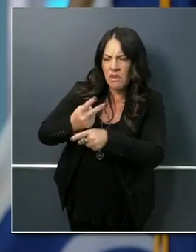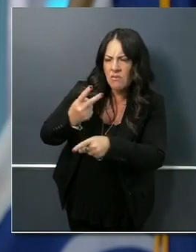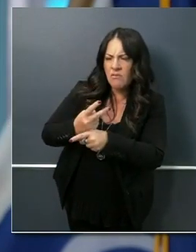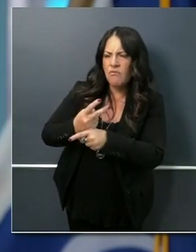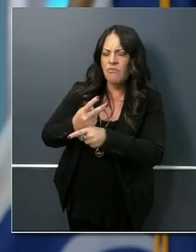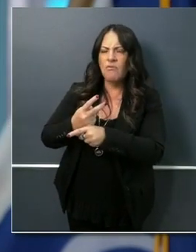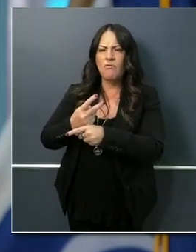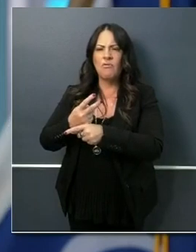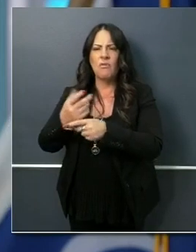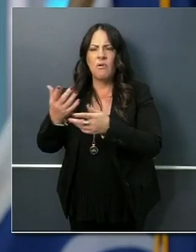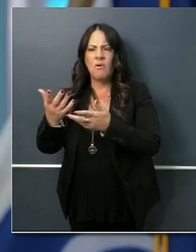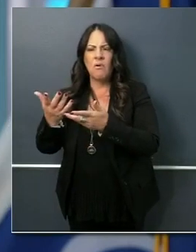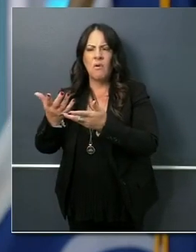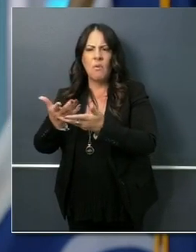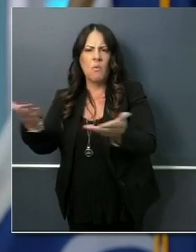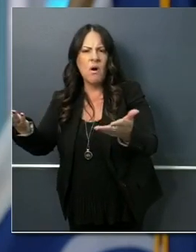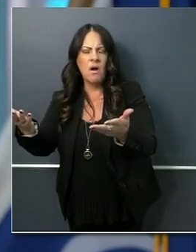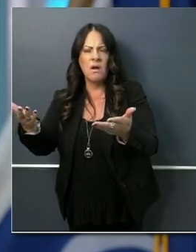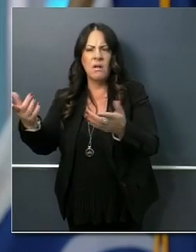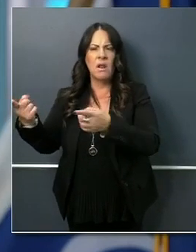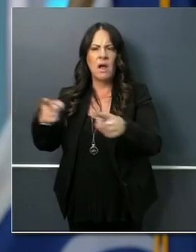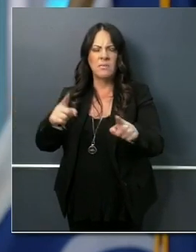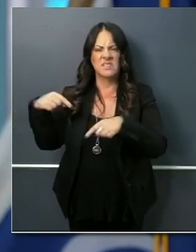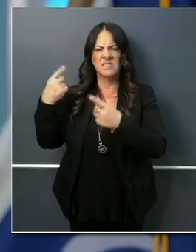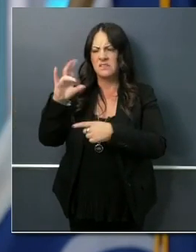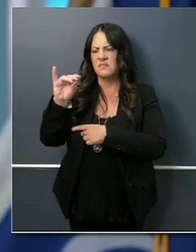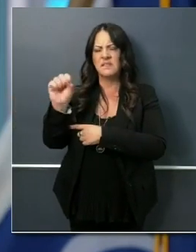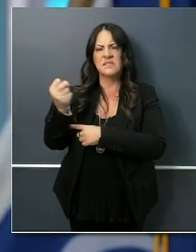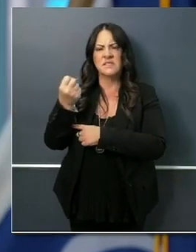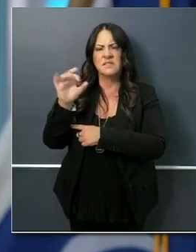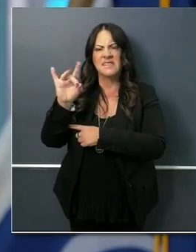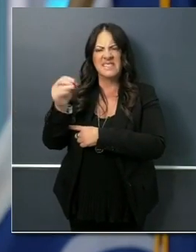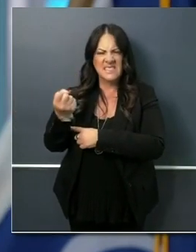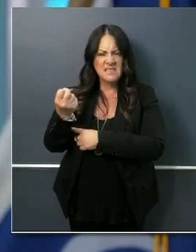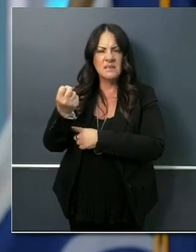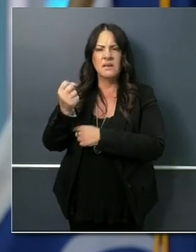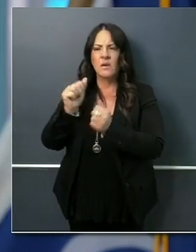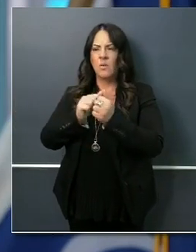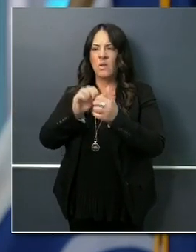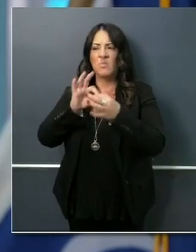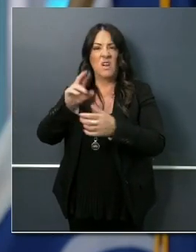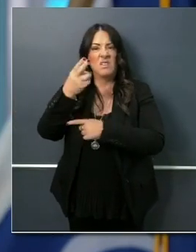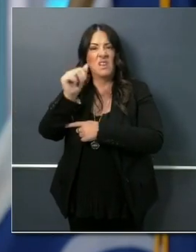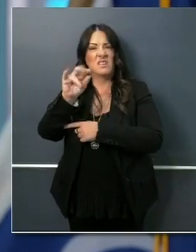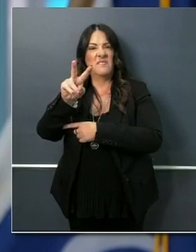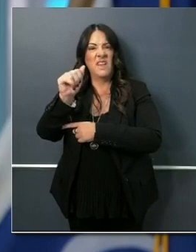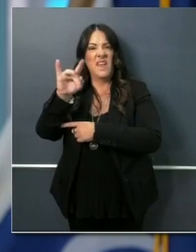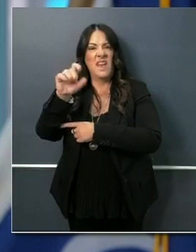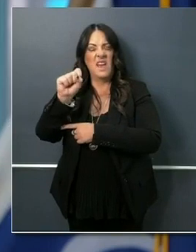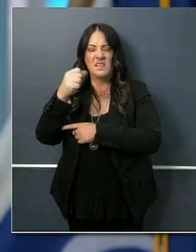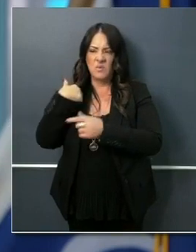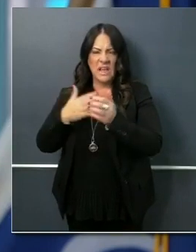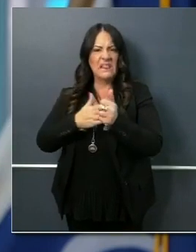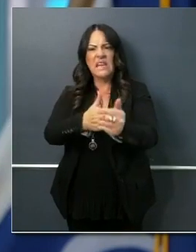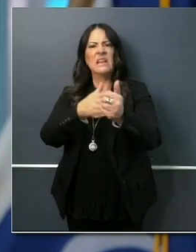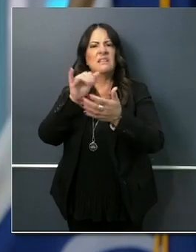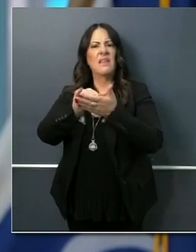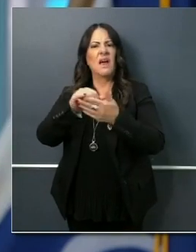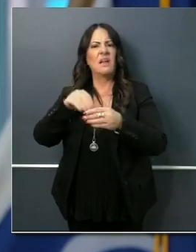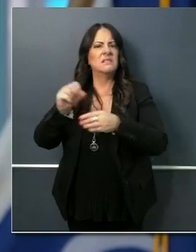that has really been shaped since 70s and 80s, with HIV and AIDS, and we're proud of that, and that's sort of part of the